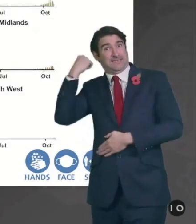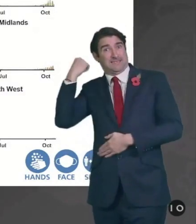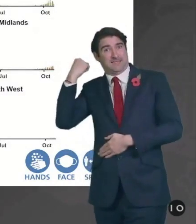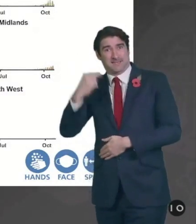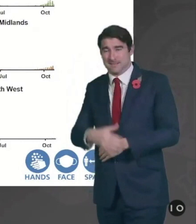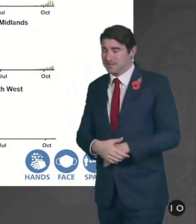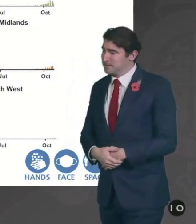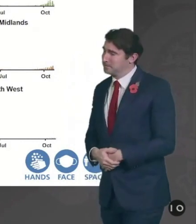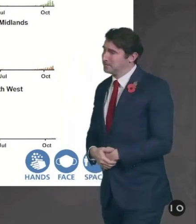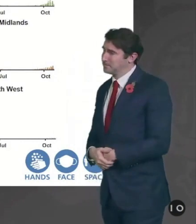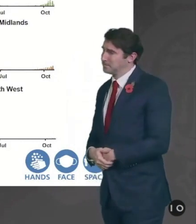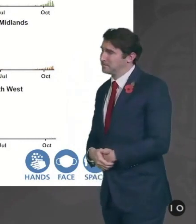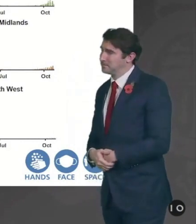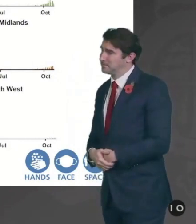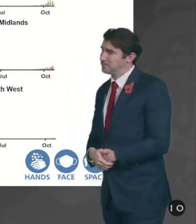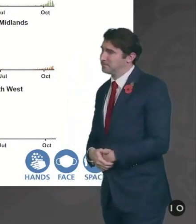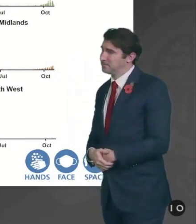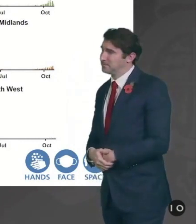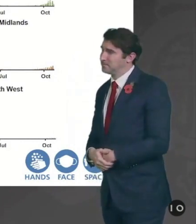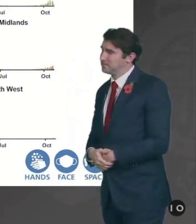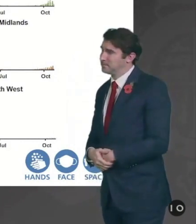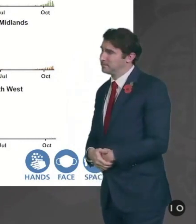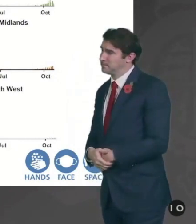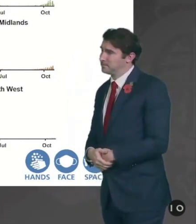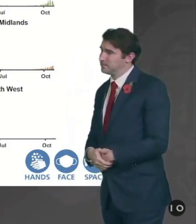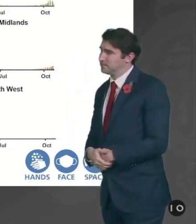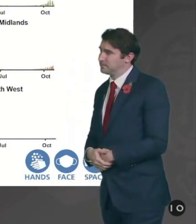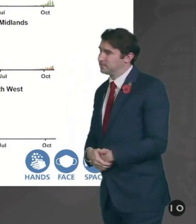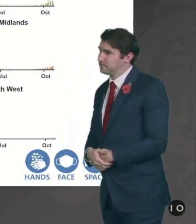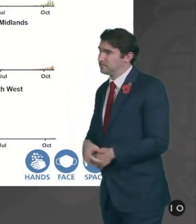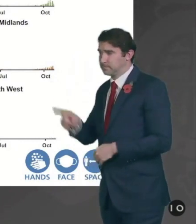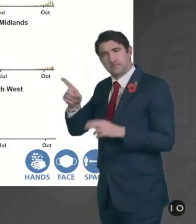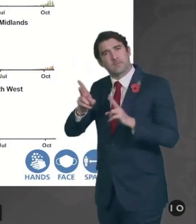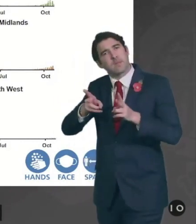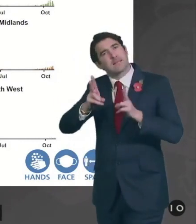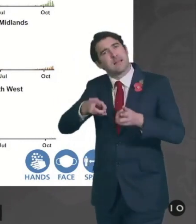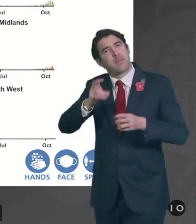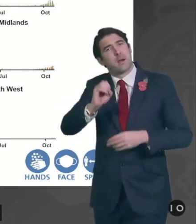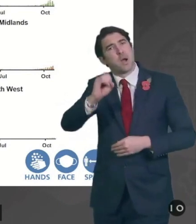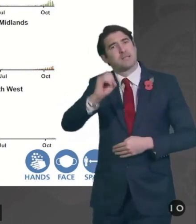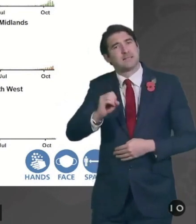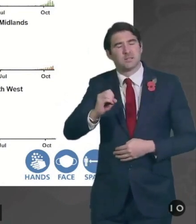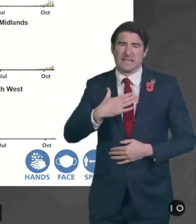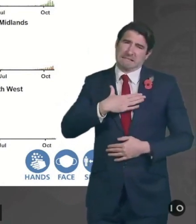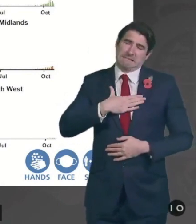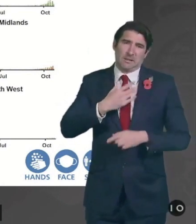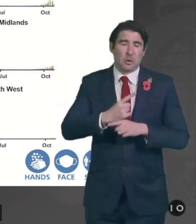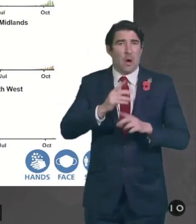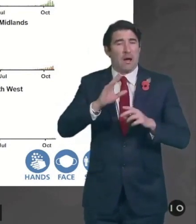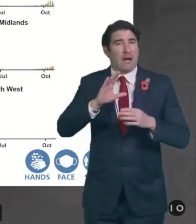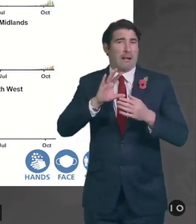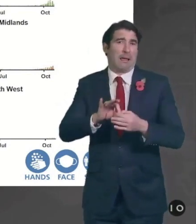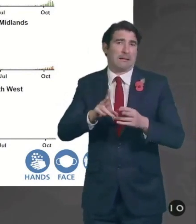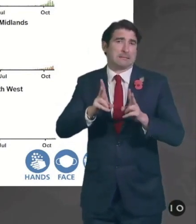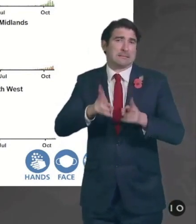Fortunately, the death rate, although rising, is still significantly below the peak, but the